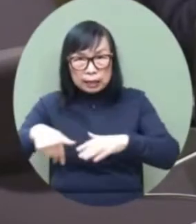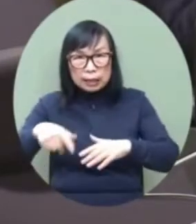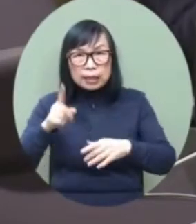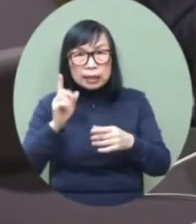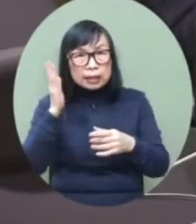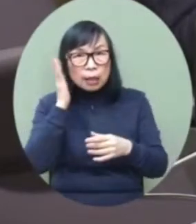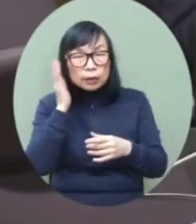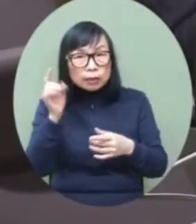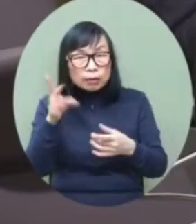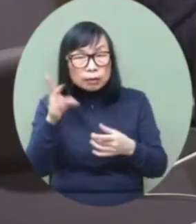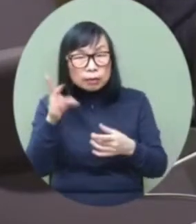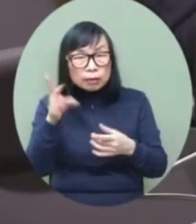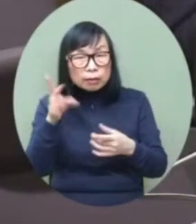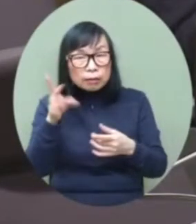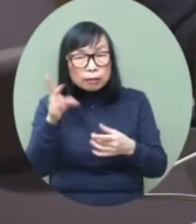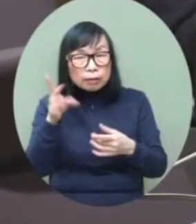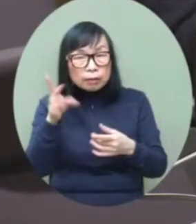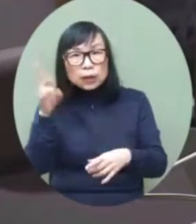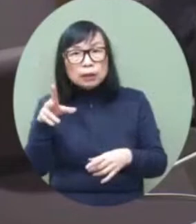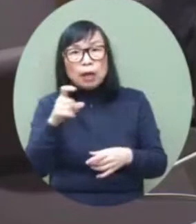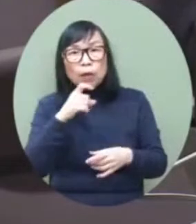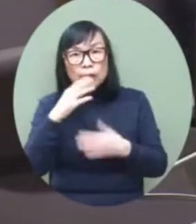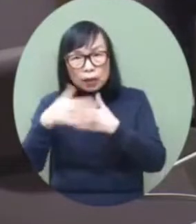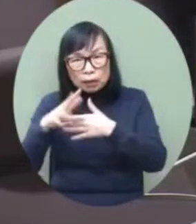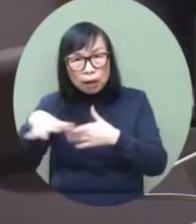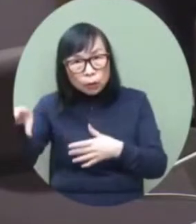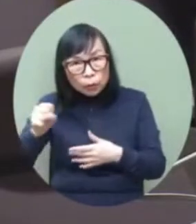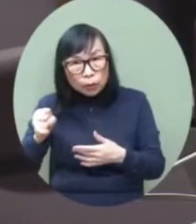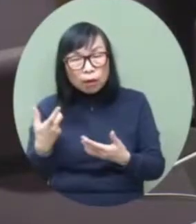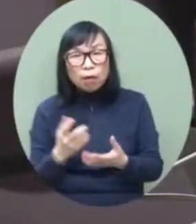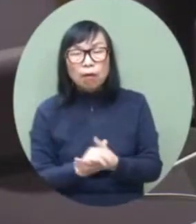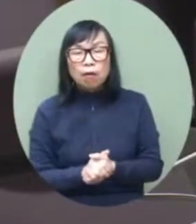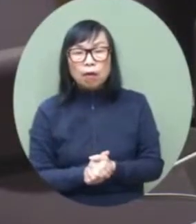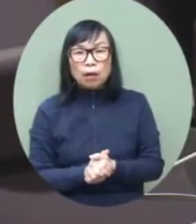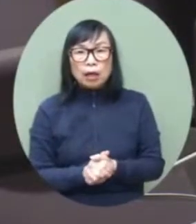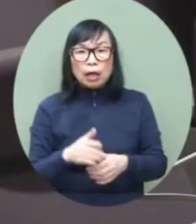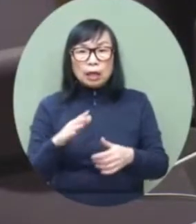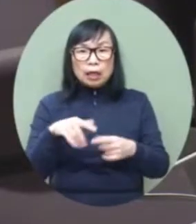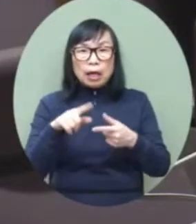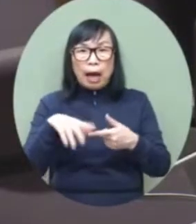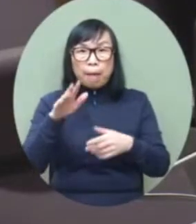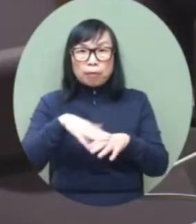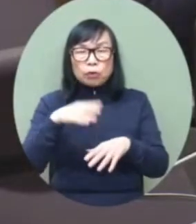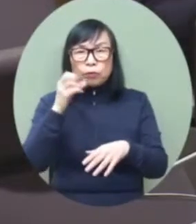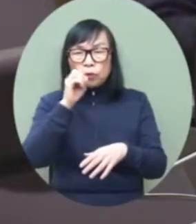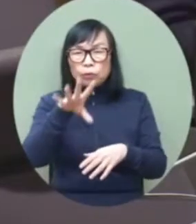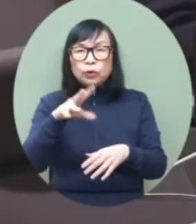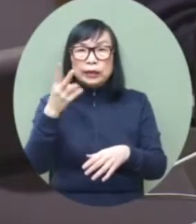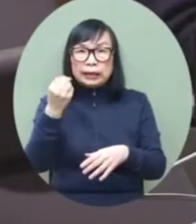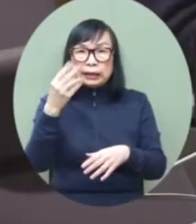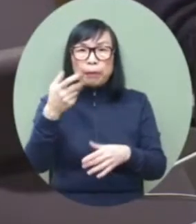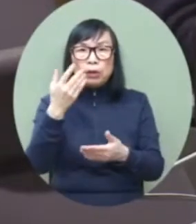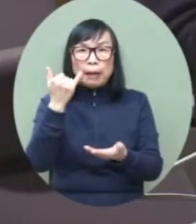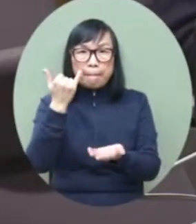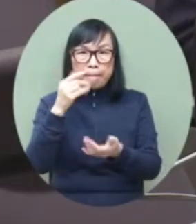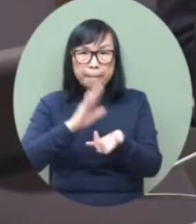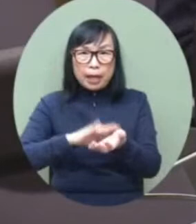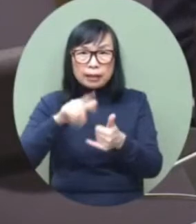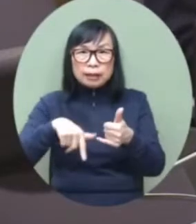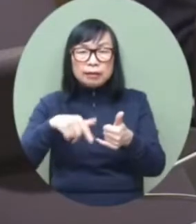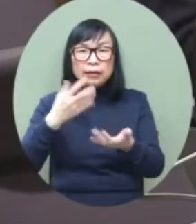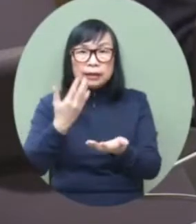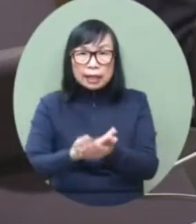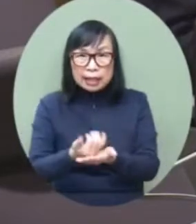moving them to the hotels, or will the hotels be designated for other purposes? you mentioned that there were 20